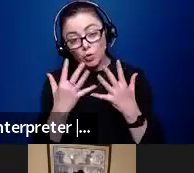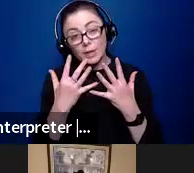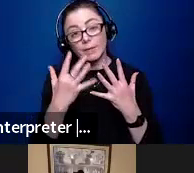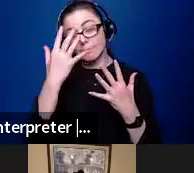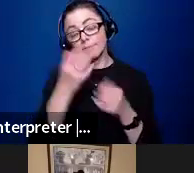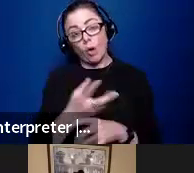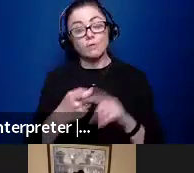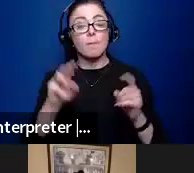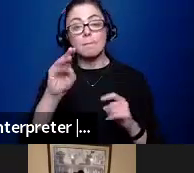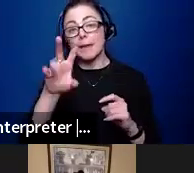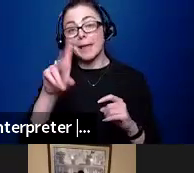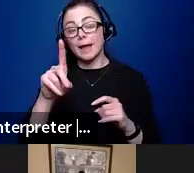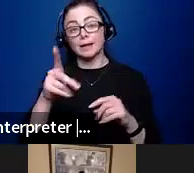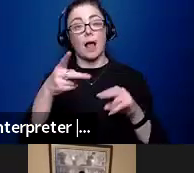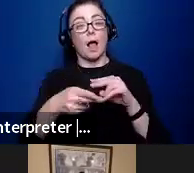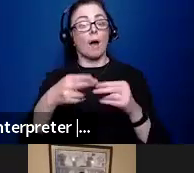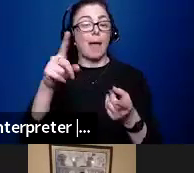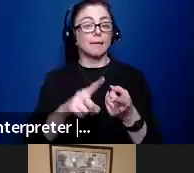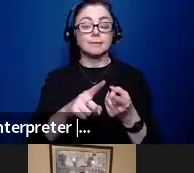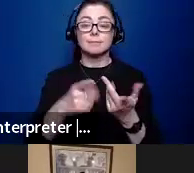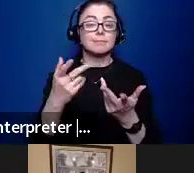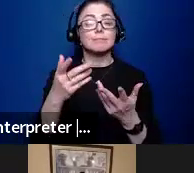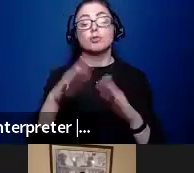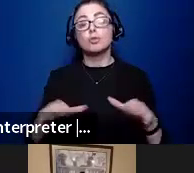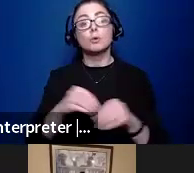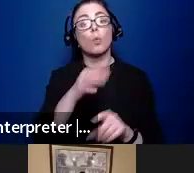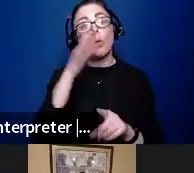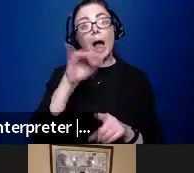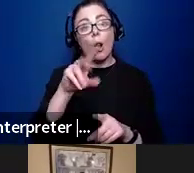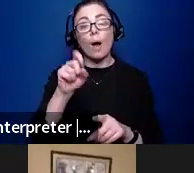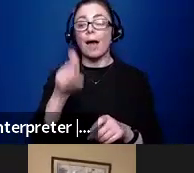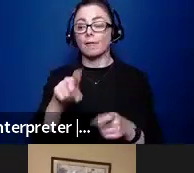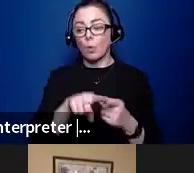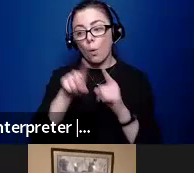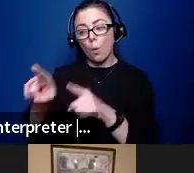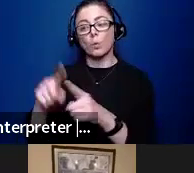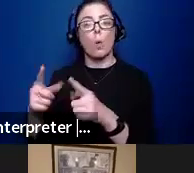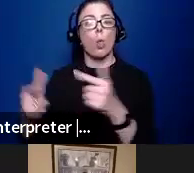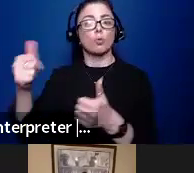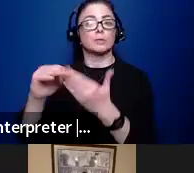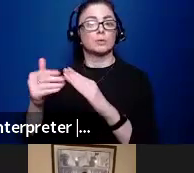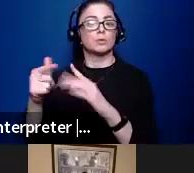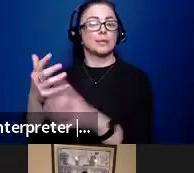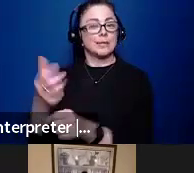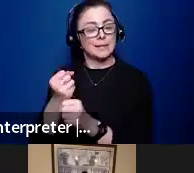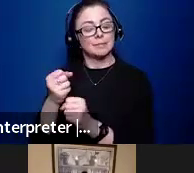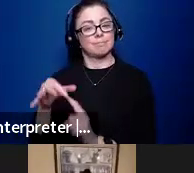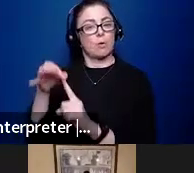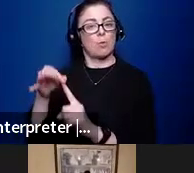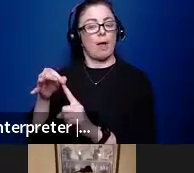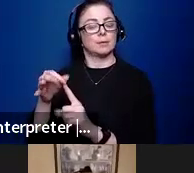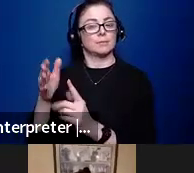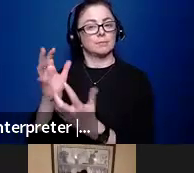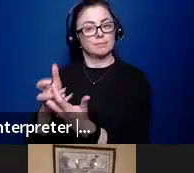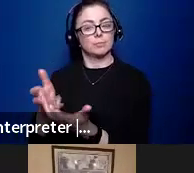cutbacks, children in rural Iowa often have to go to a larger city to receive additional specialized services. This results